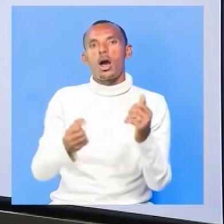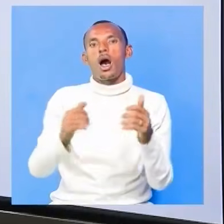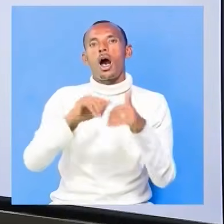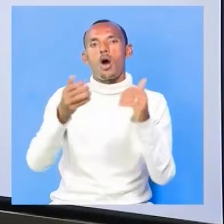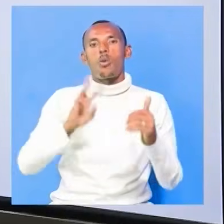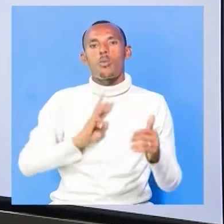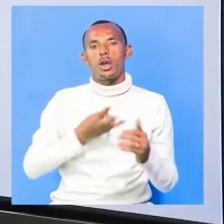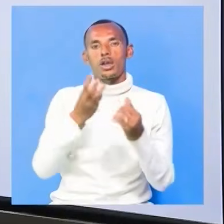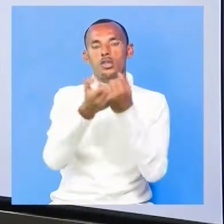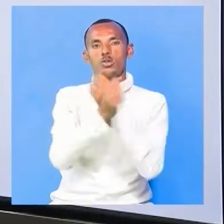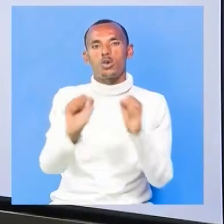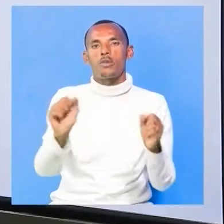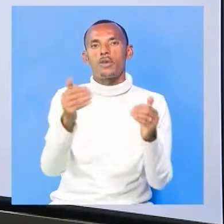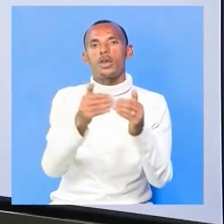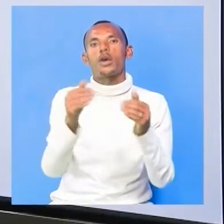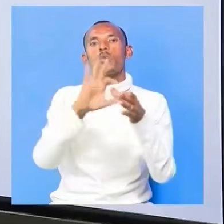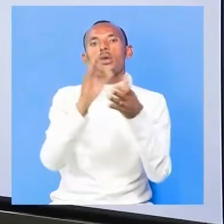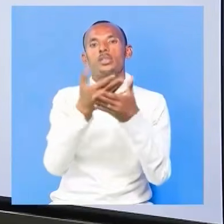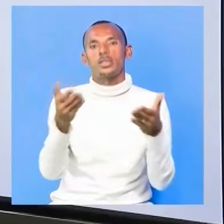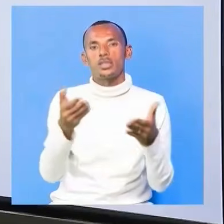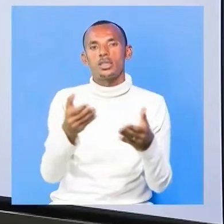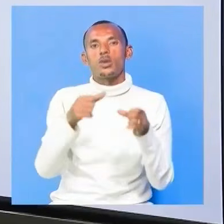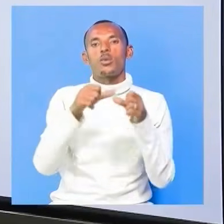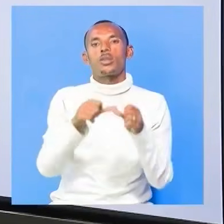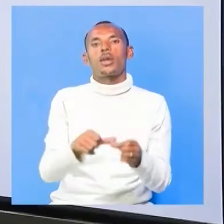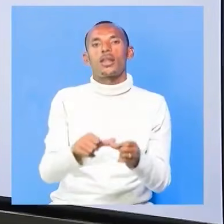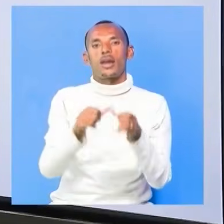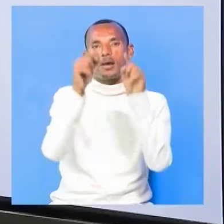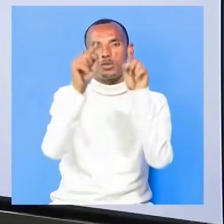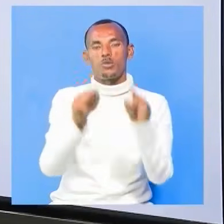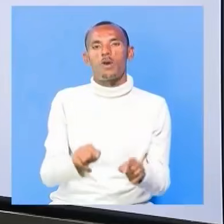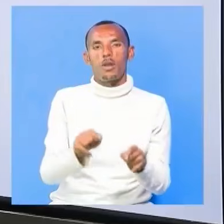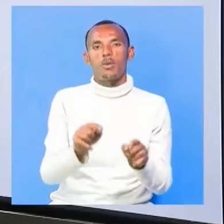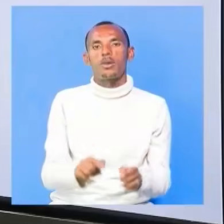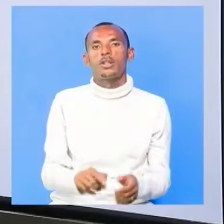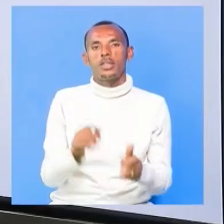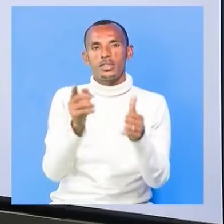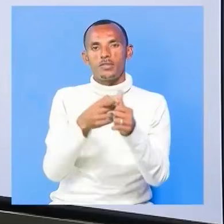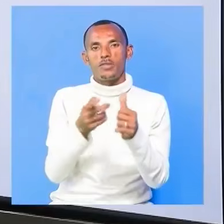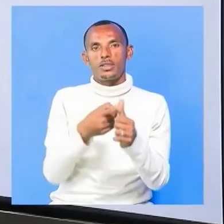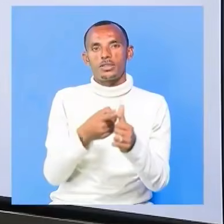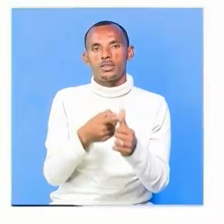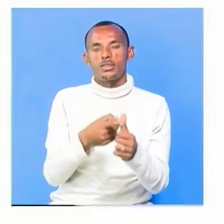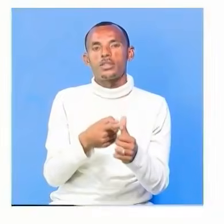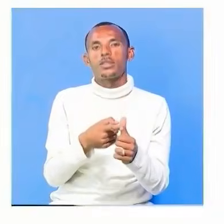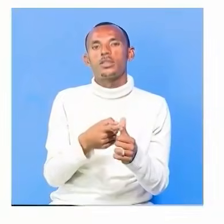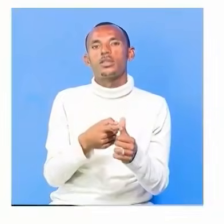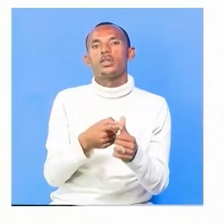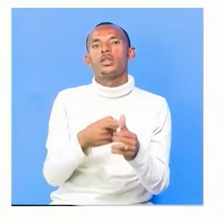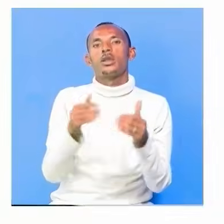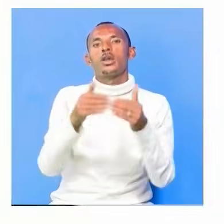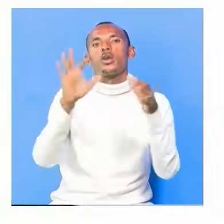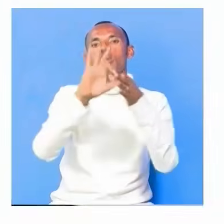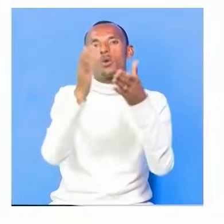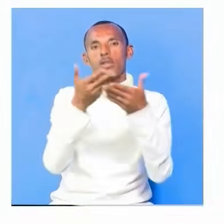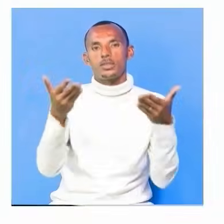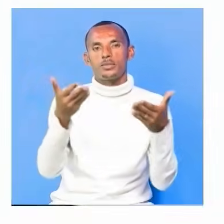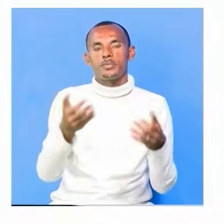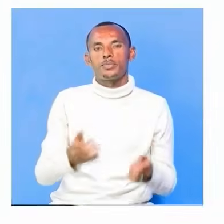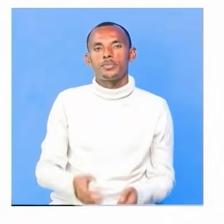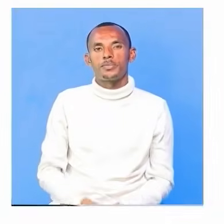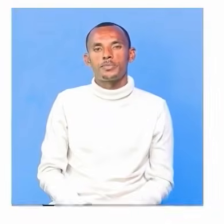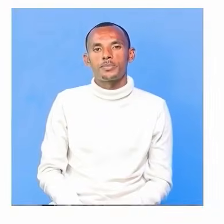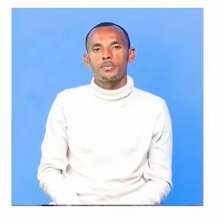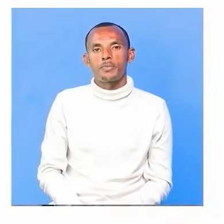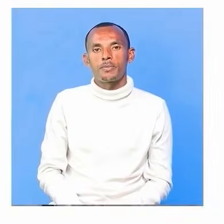on how we can solve equations containing absolute value. Okay, the first equation,